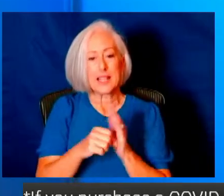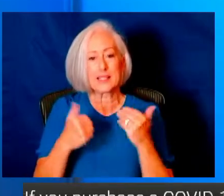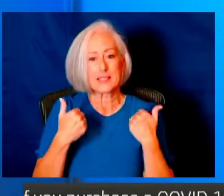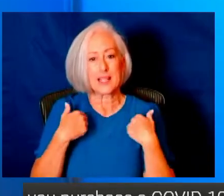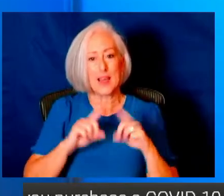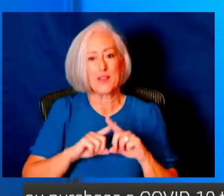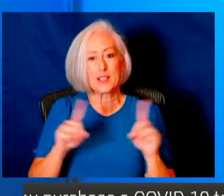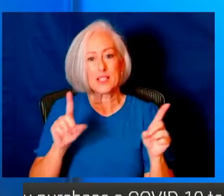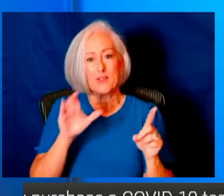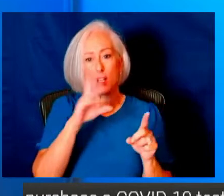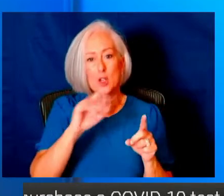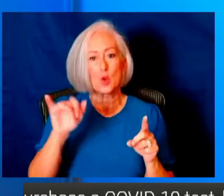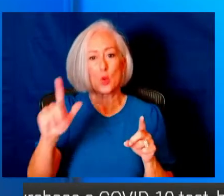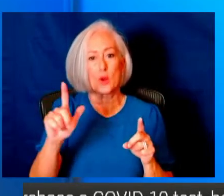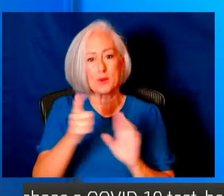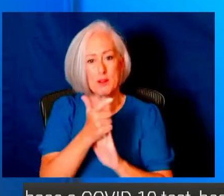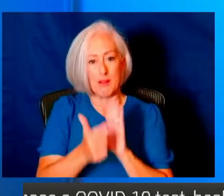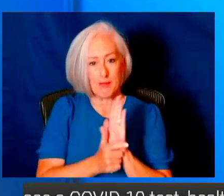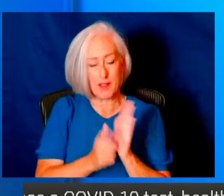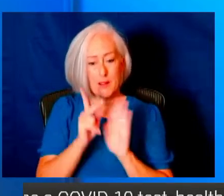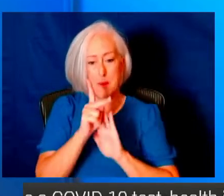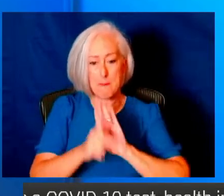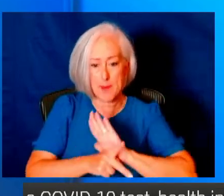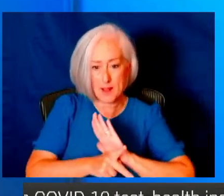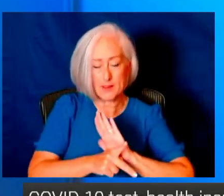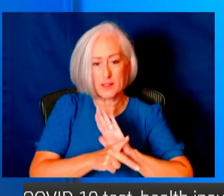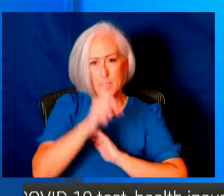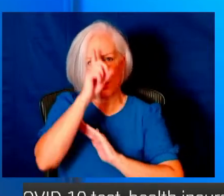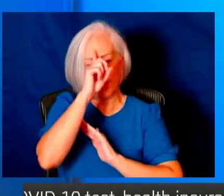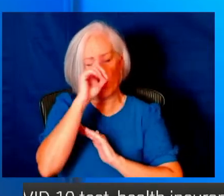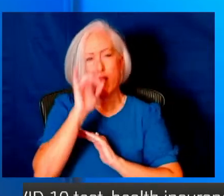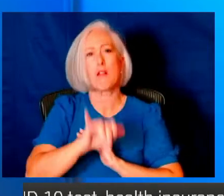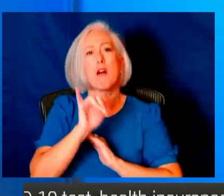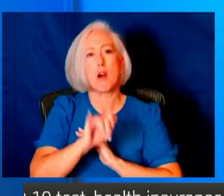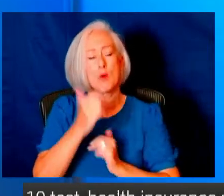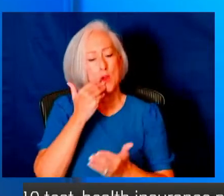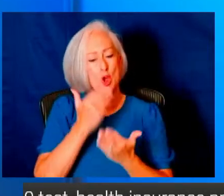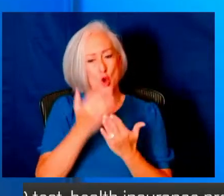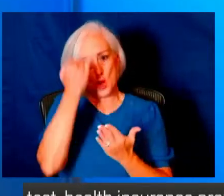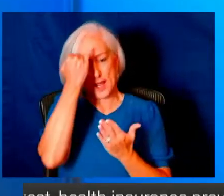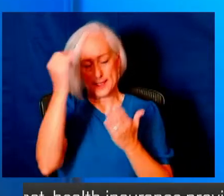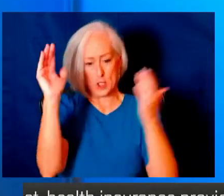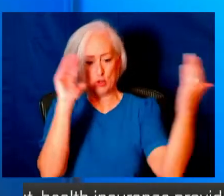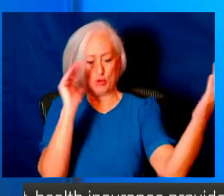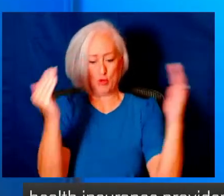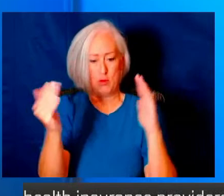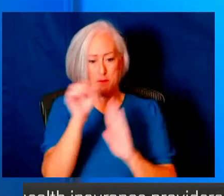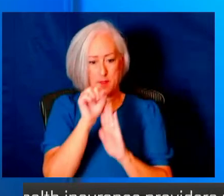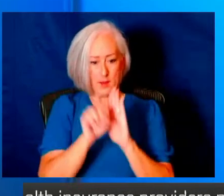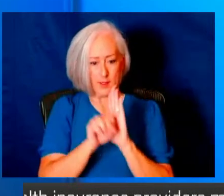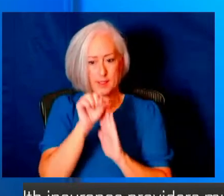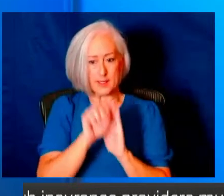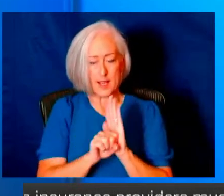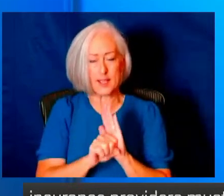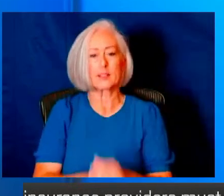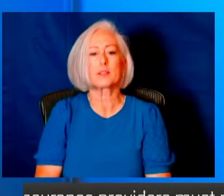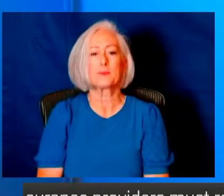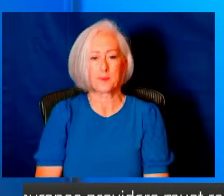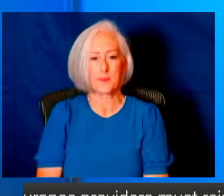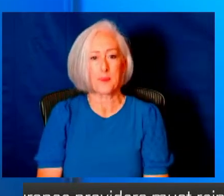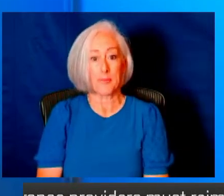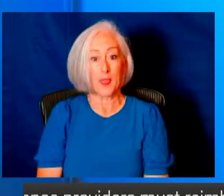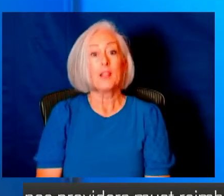system policies. And so we thought it'd be a good idea to kind of compare and see what's going on here. And so we were able to use